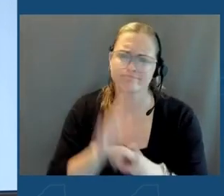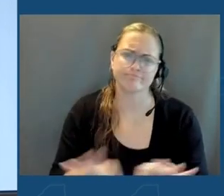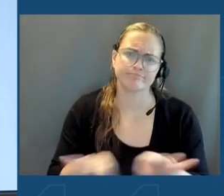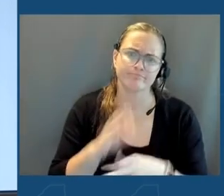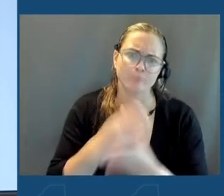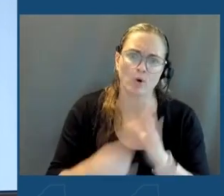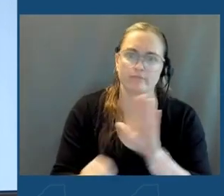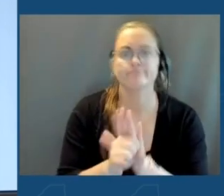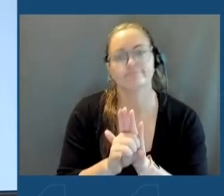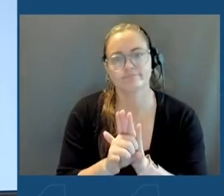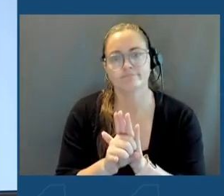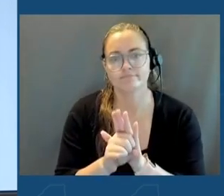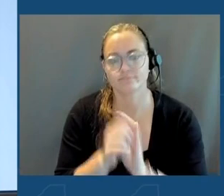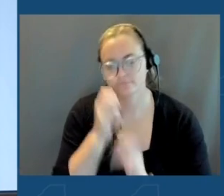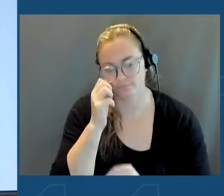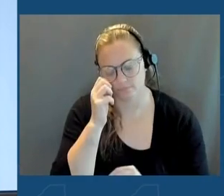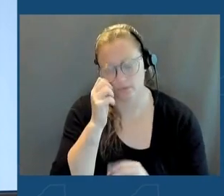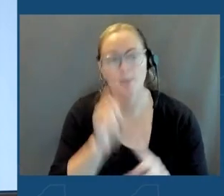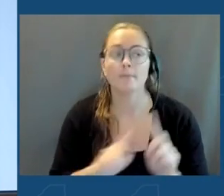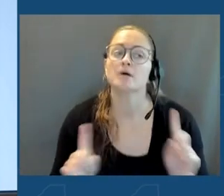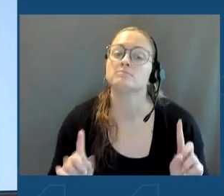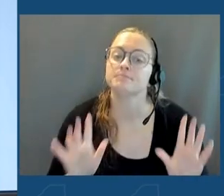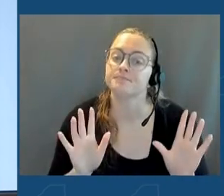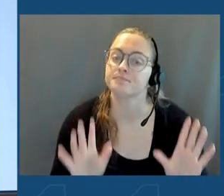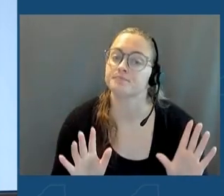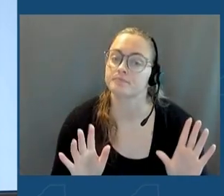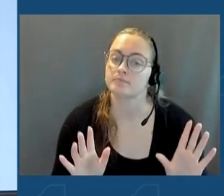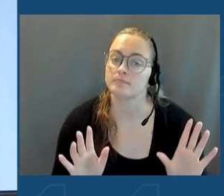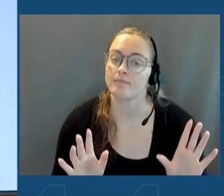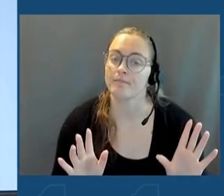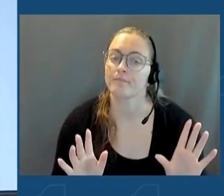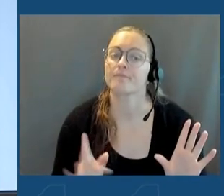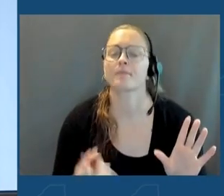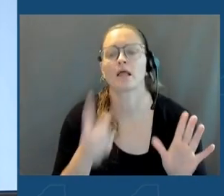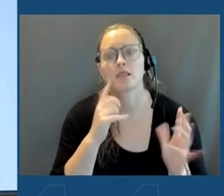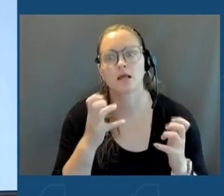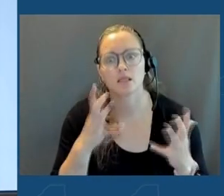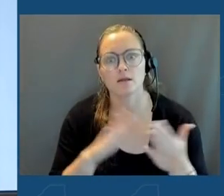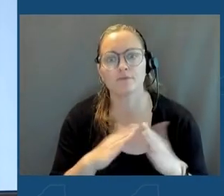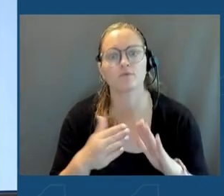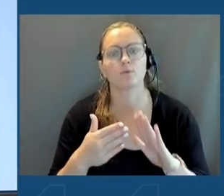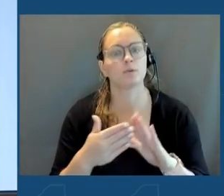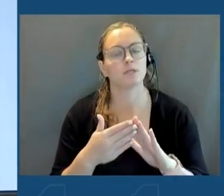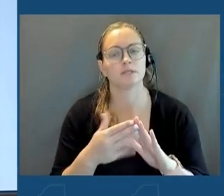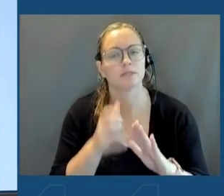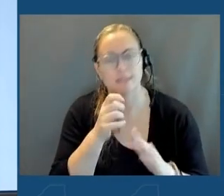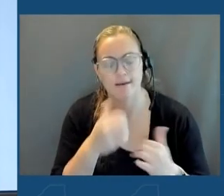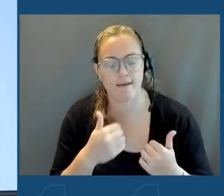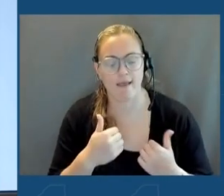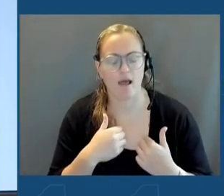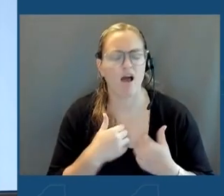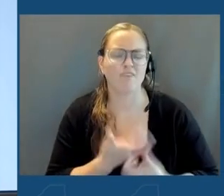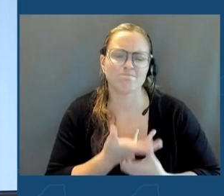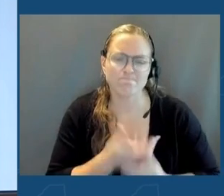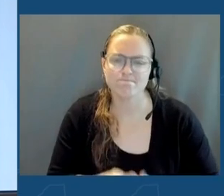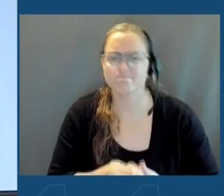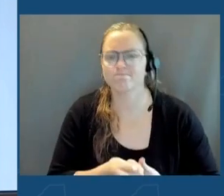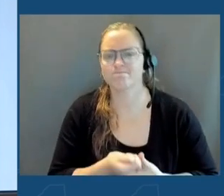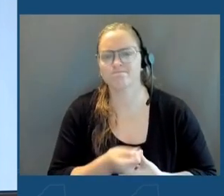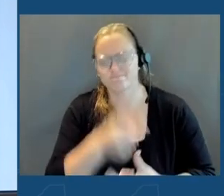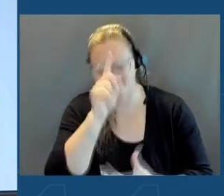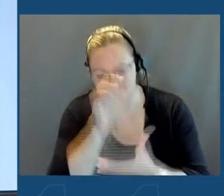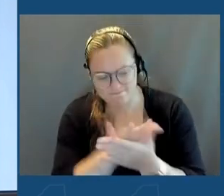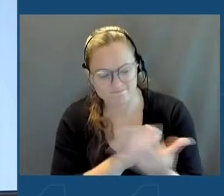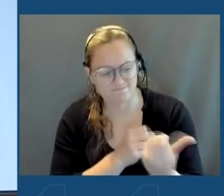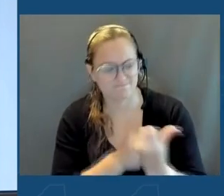identity. But I think a lot of communities that just didn't have confidence and faith in community leaders, like we're